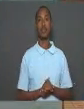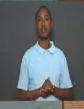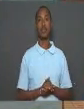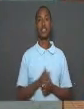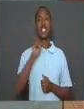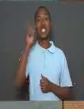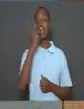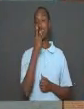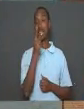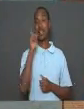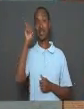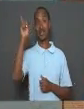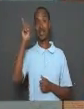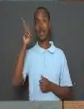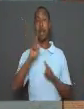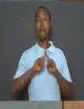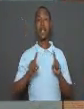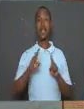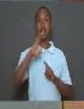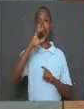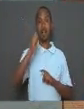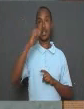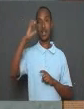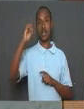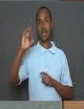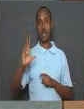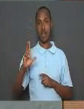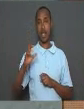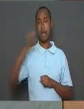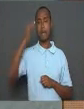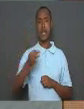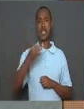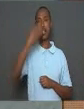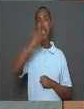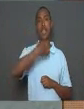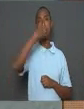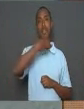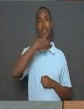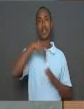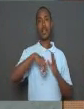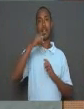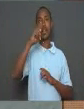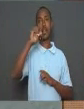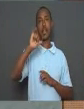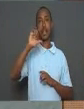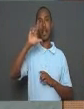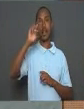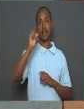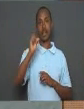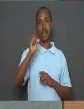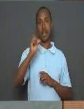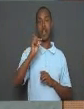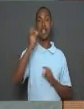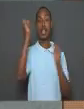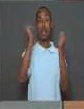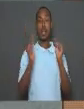However, the limestone must be heated in a kiln at a